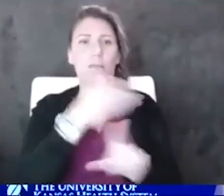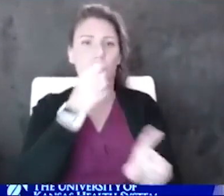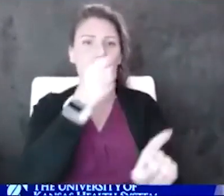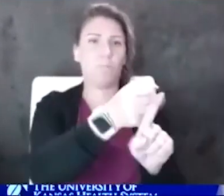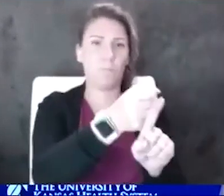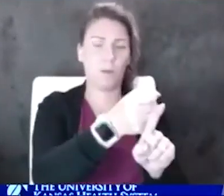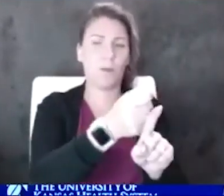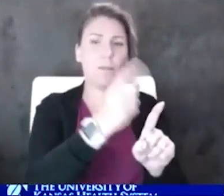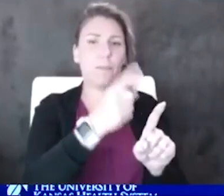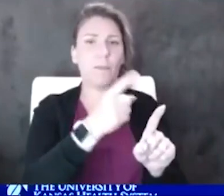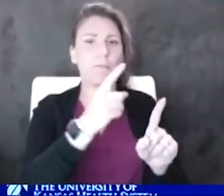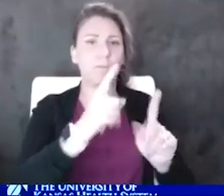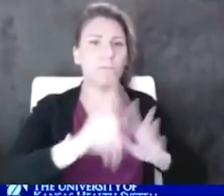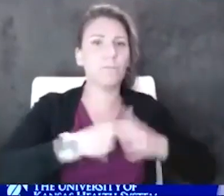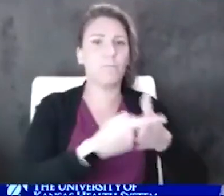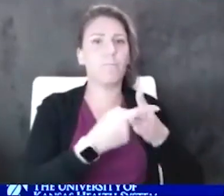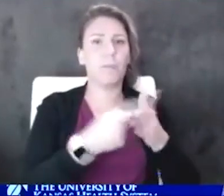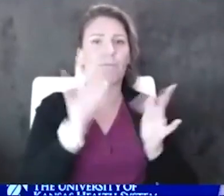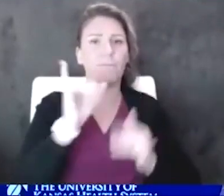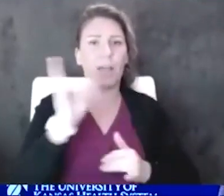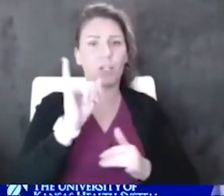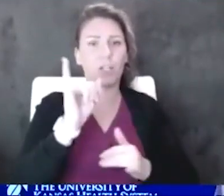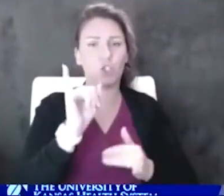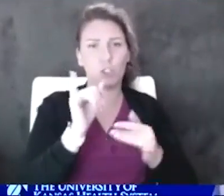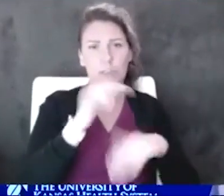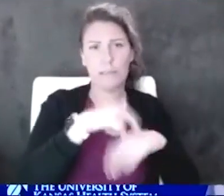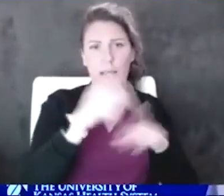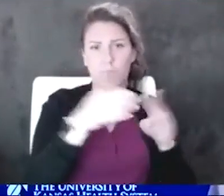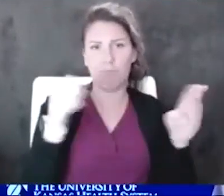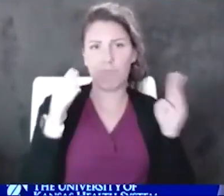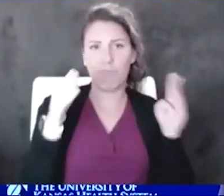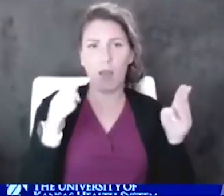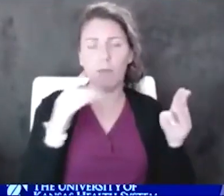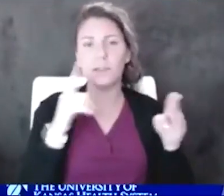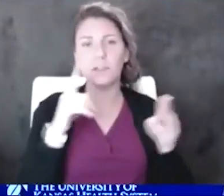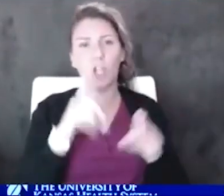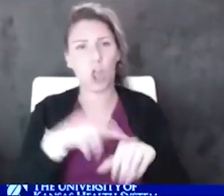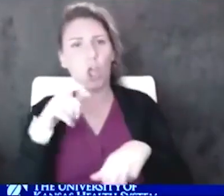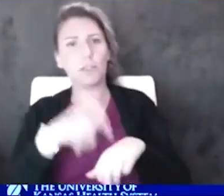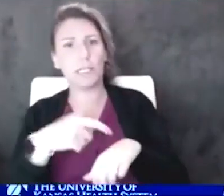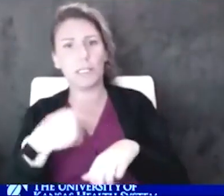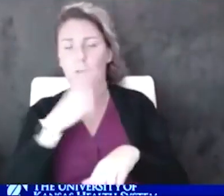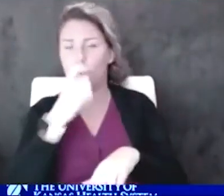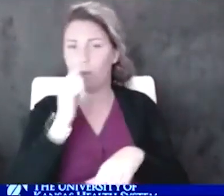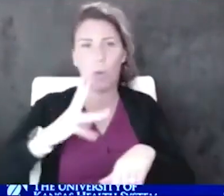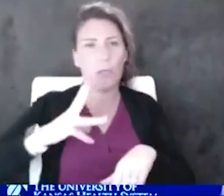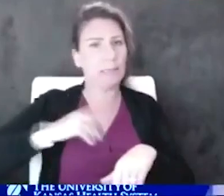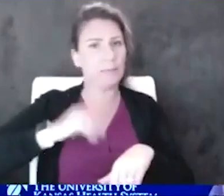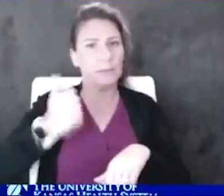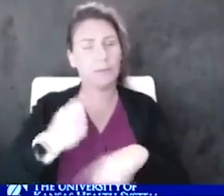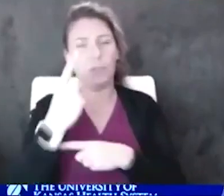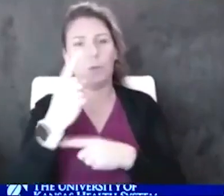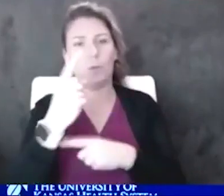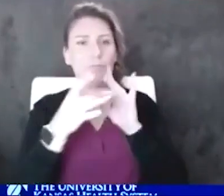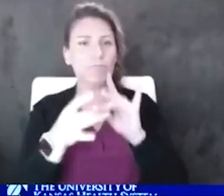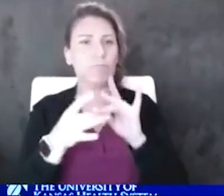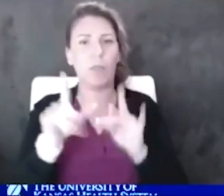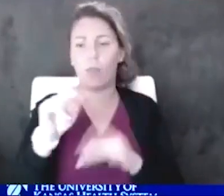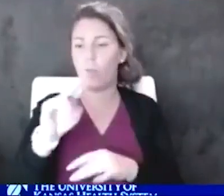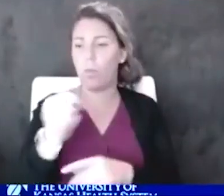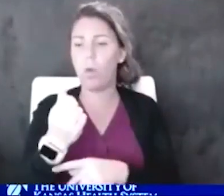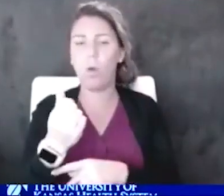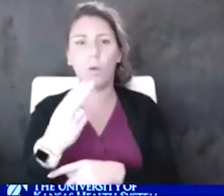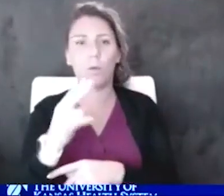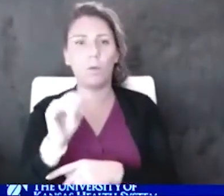infection period. So it is quite a long time. You know, we don't accept anybody in our long haul clinic until about 12 weeks after their